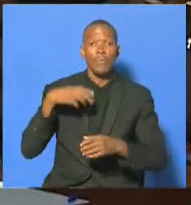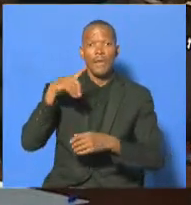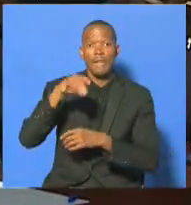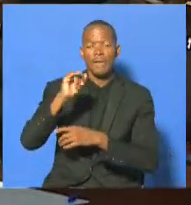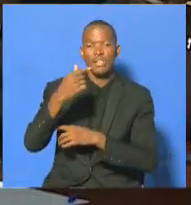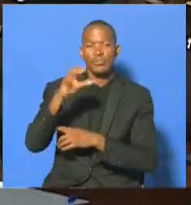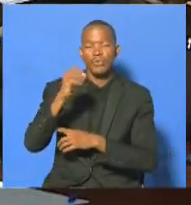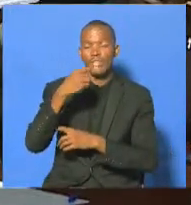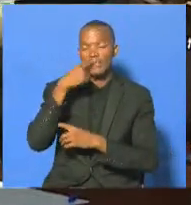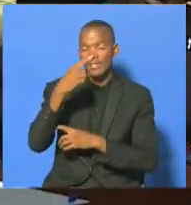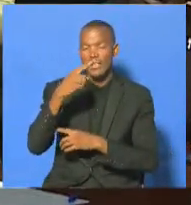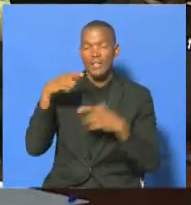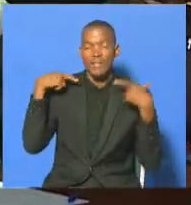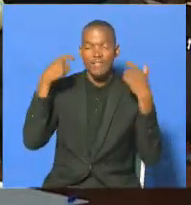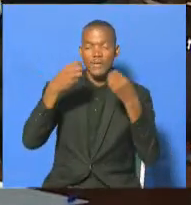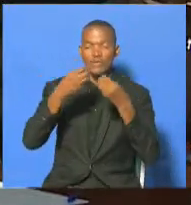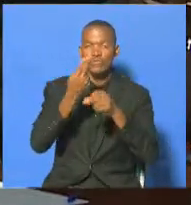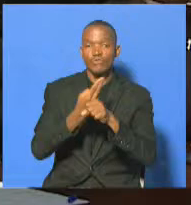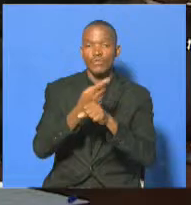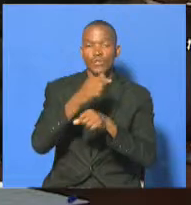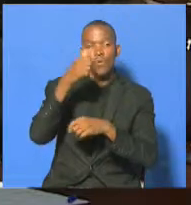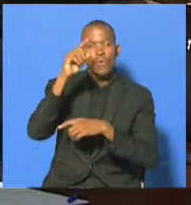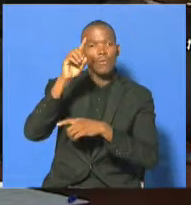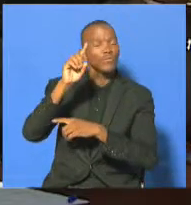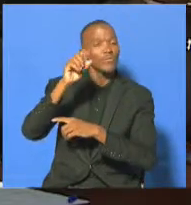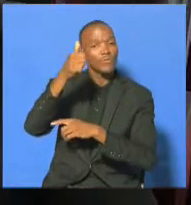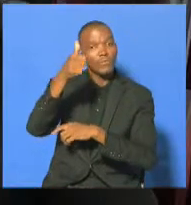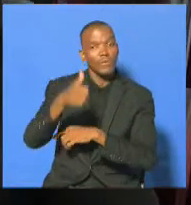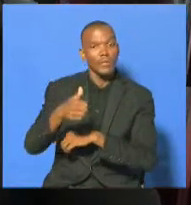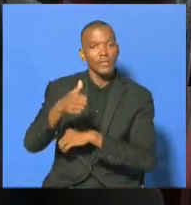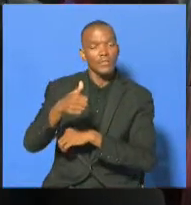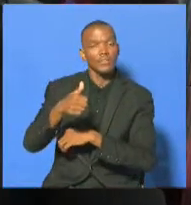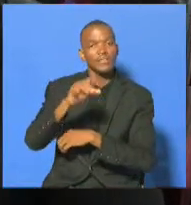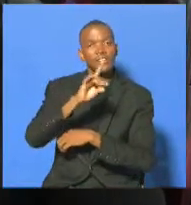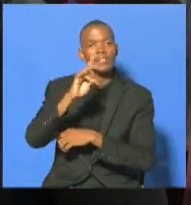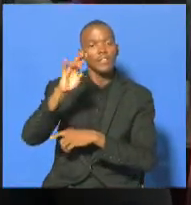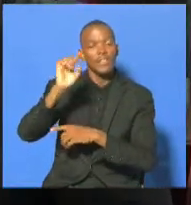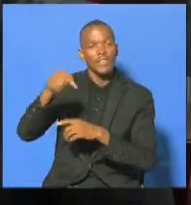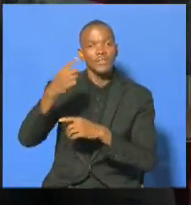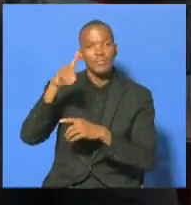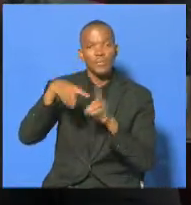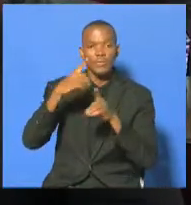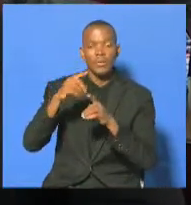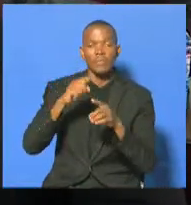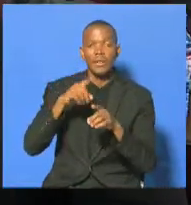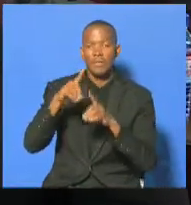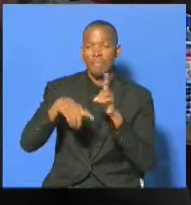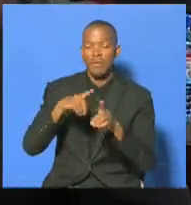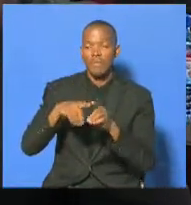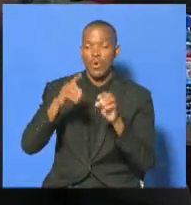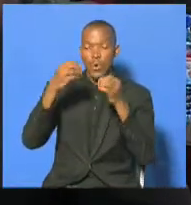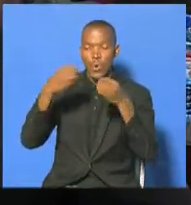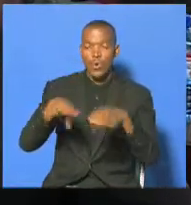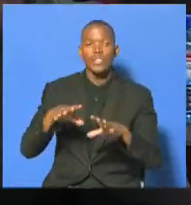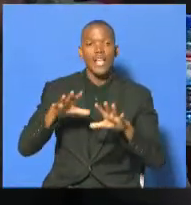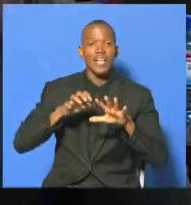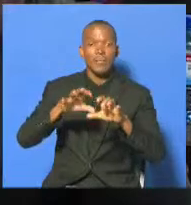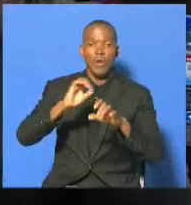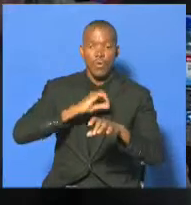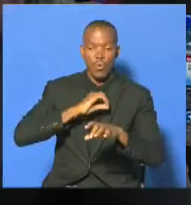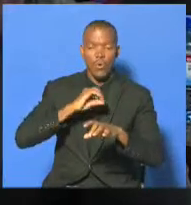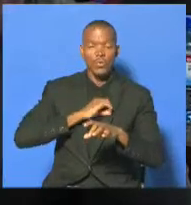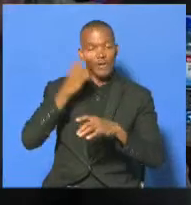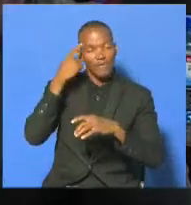has spent over 100,000 pula in compensation to farmers who lost their livestock to human-wildlife conflict in